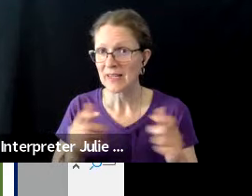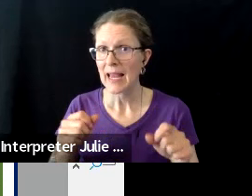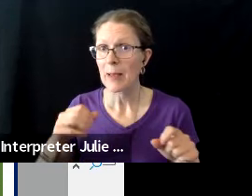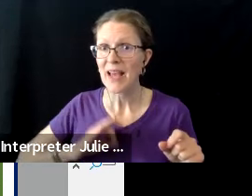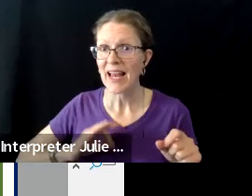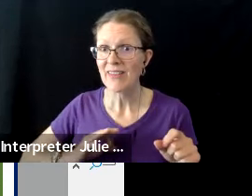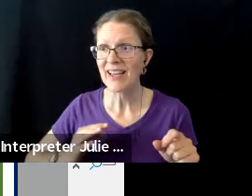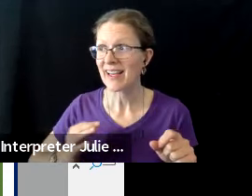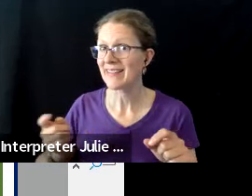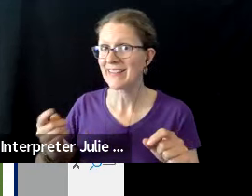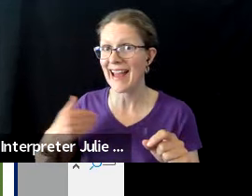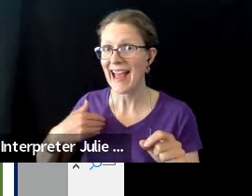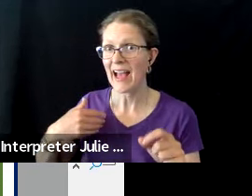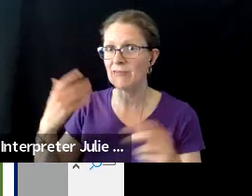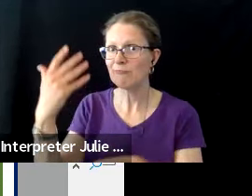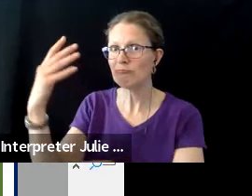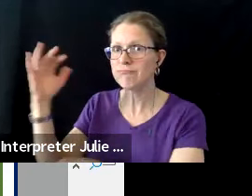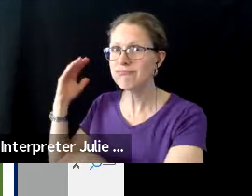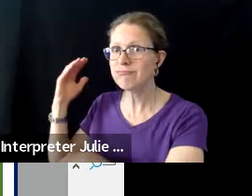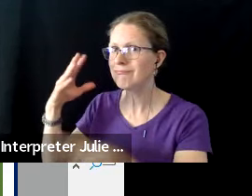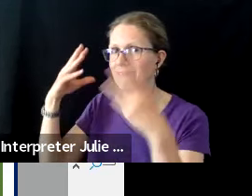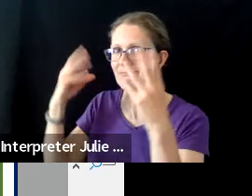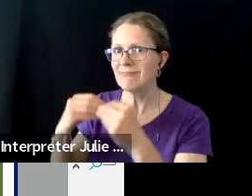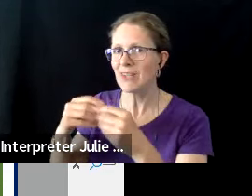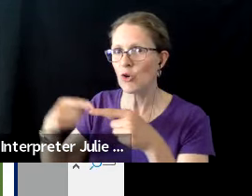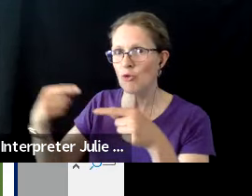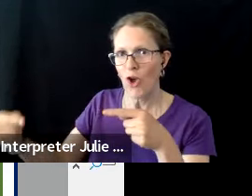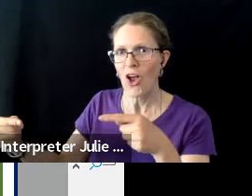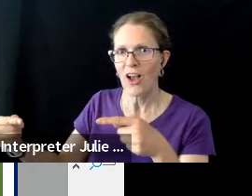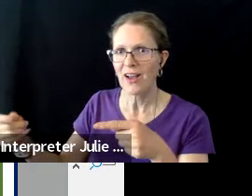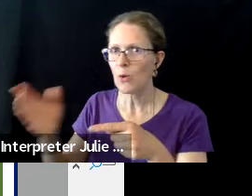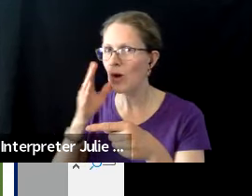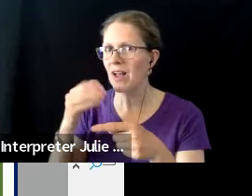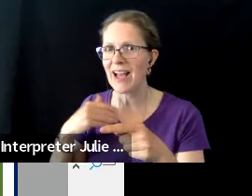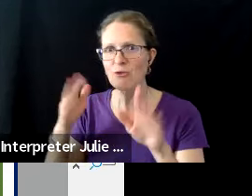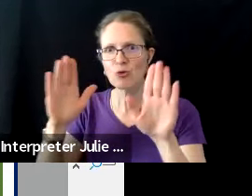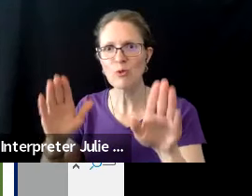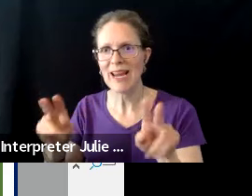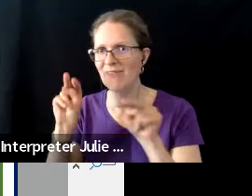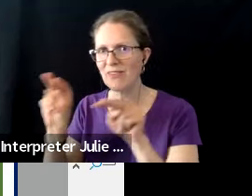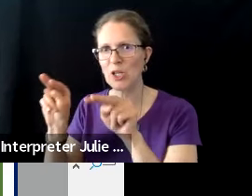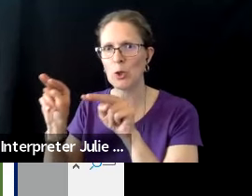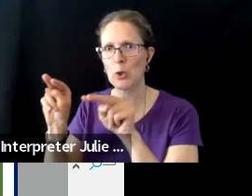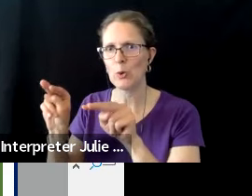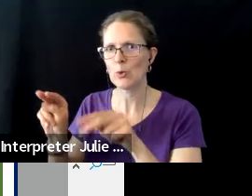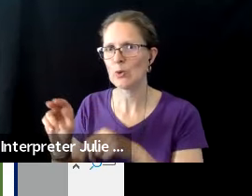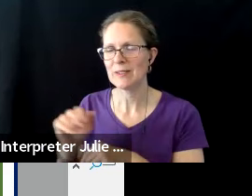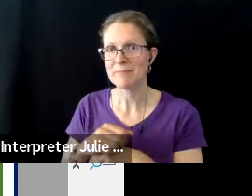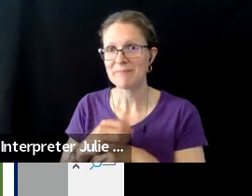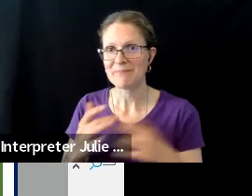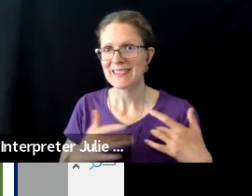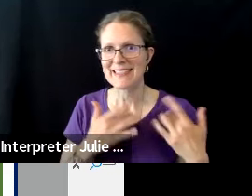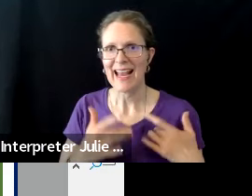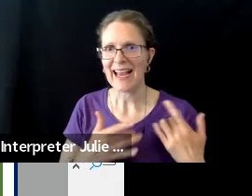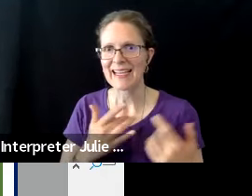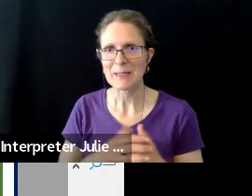beautiful Arboretum right across the street. So we'll have great views into that, which is exciting.